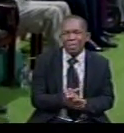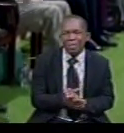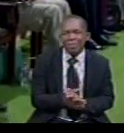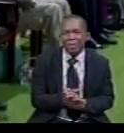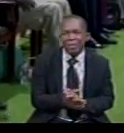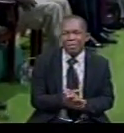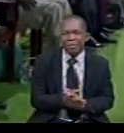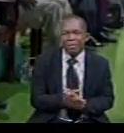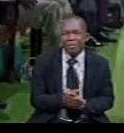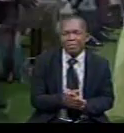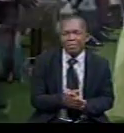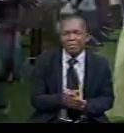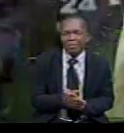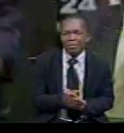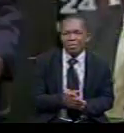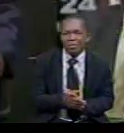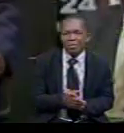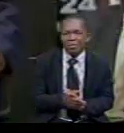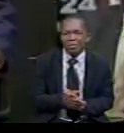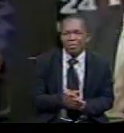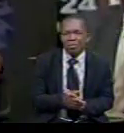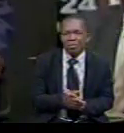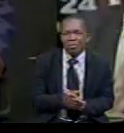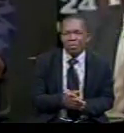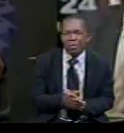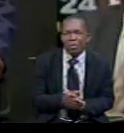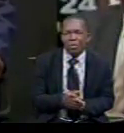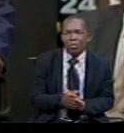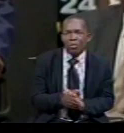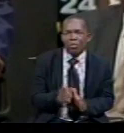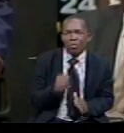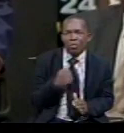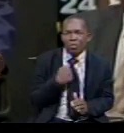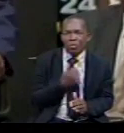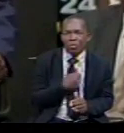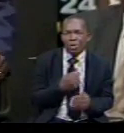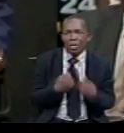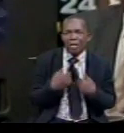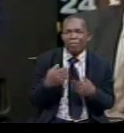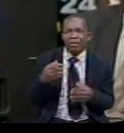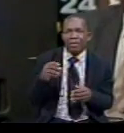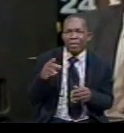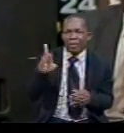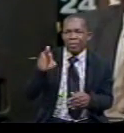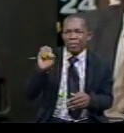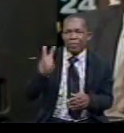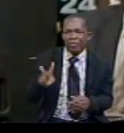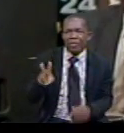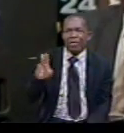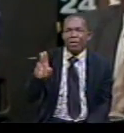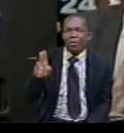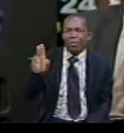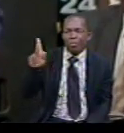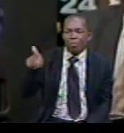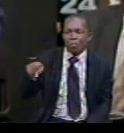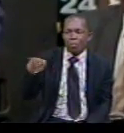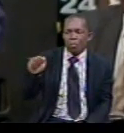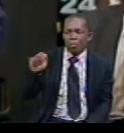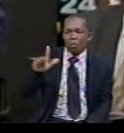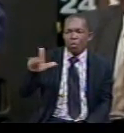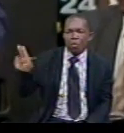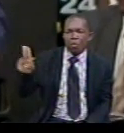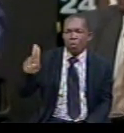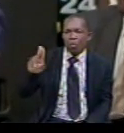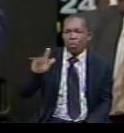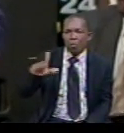And then we have Reverend Paul Buafo, the moderator,